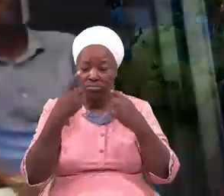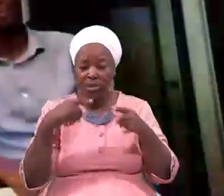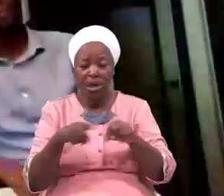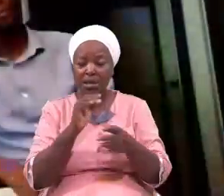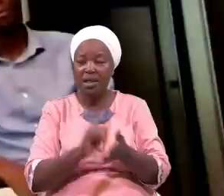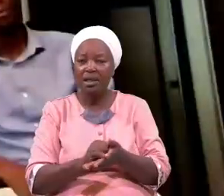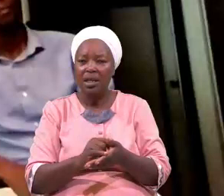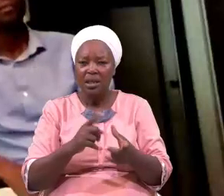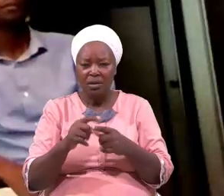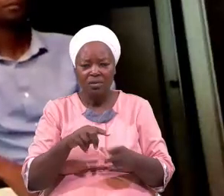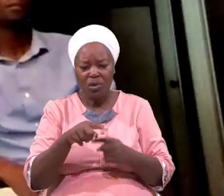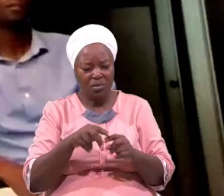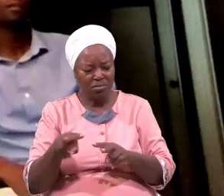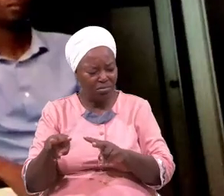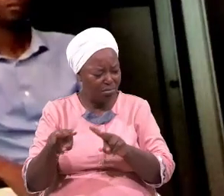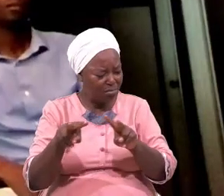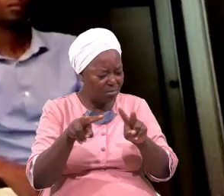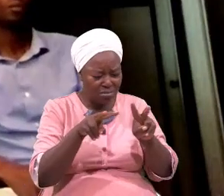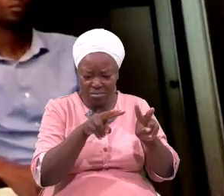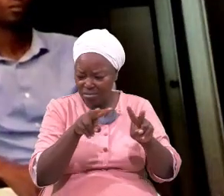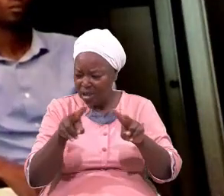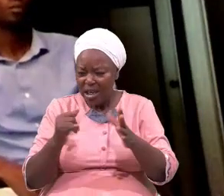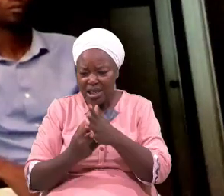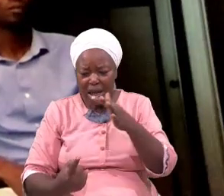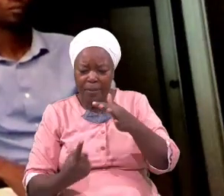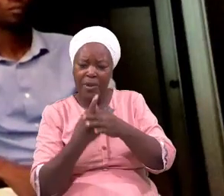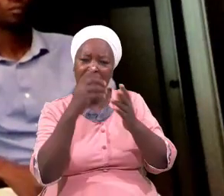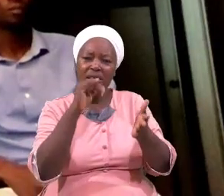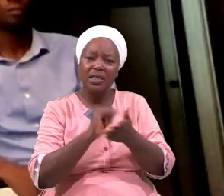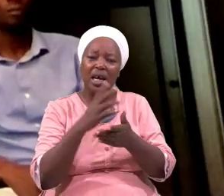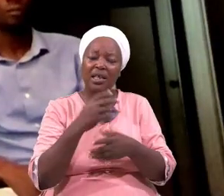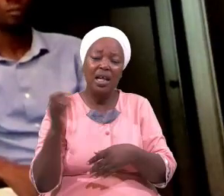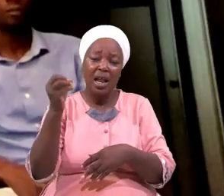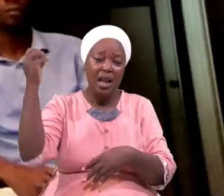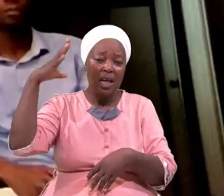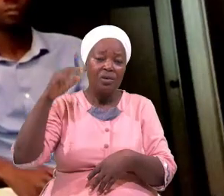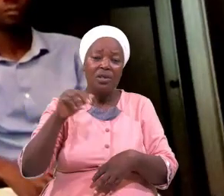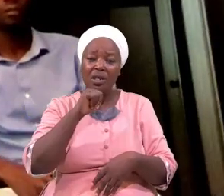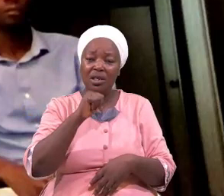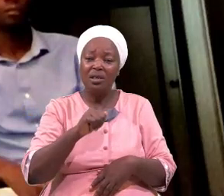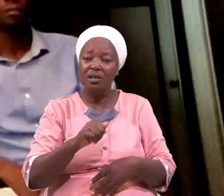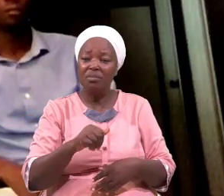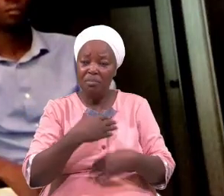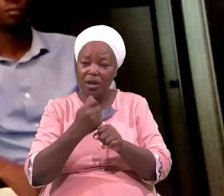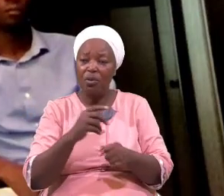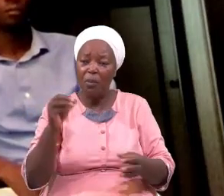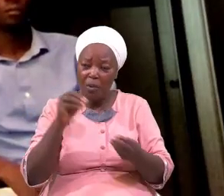And when you look around, it appears that the light will even blindfold you